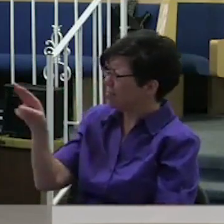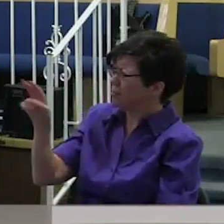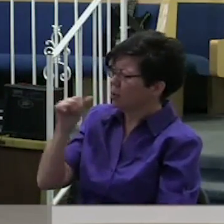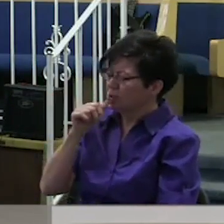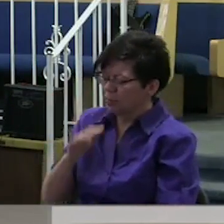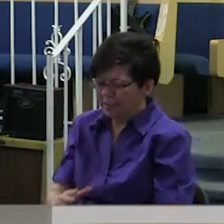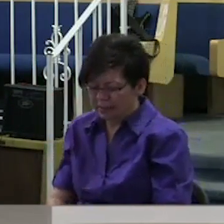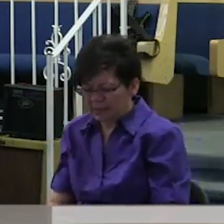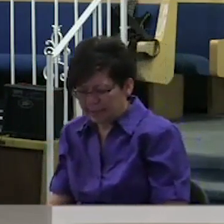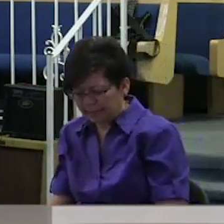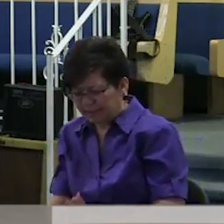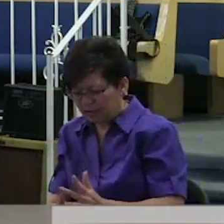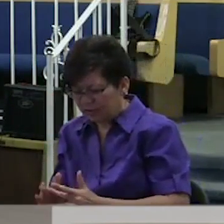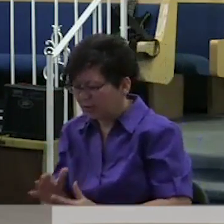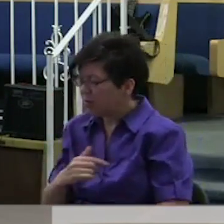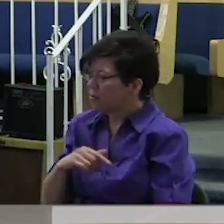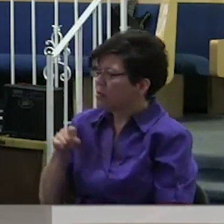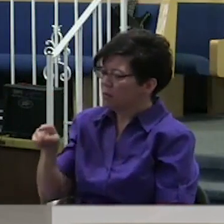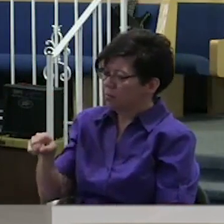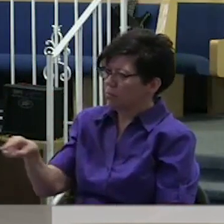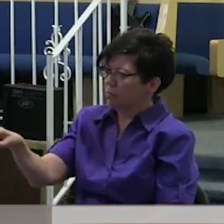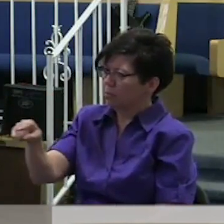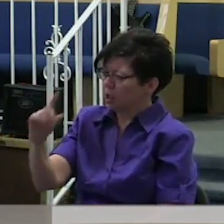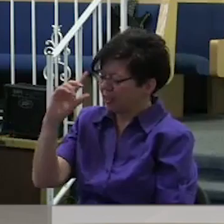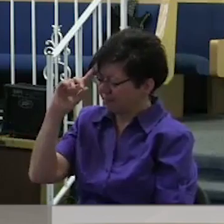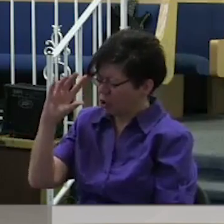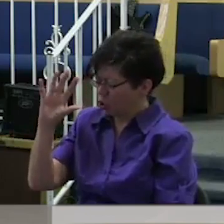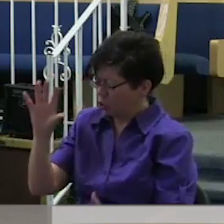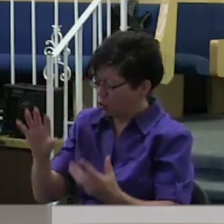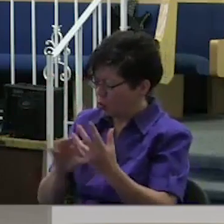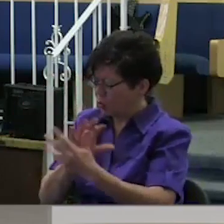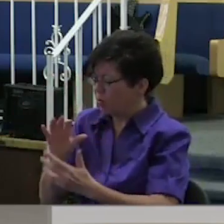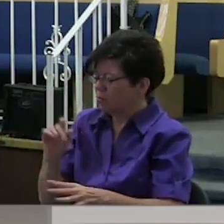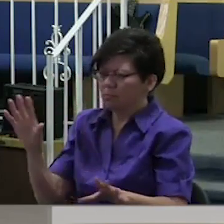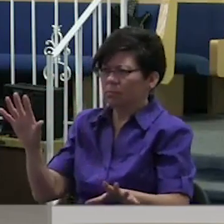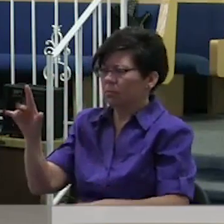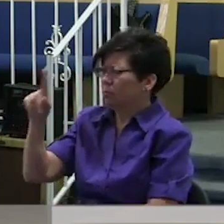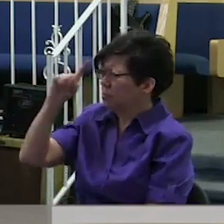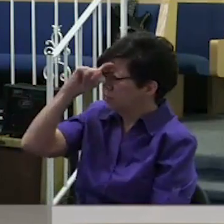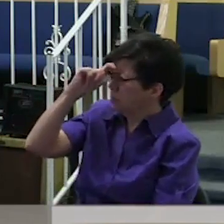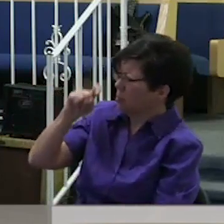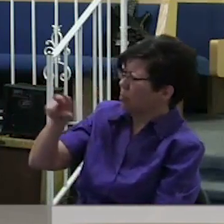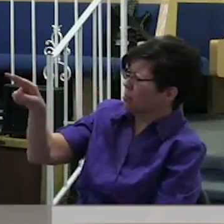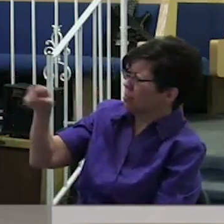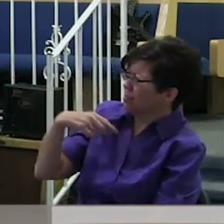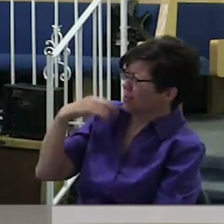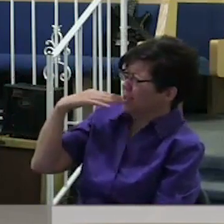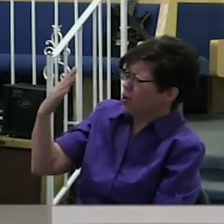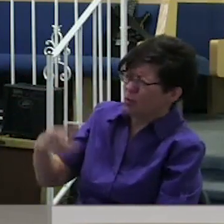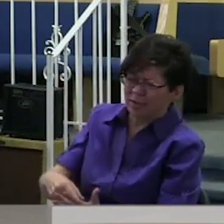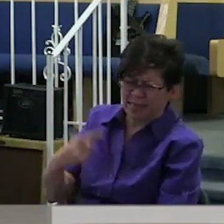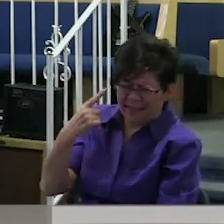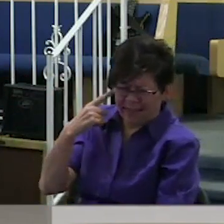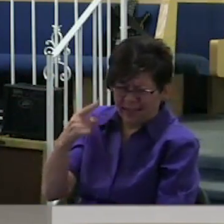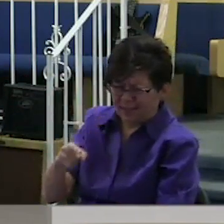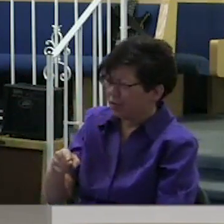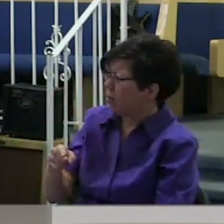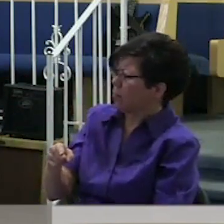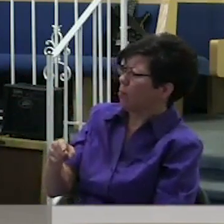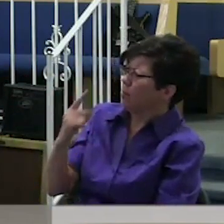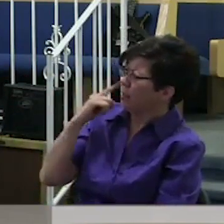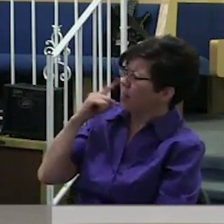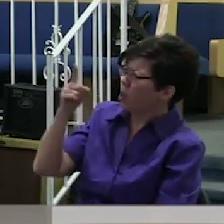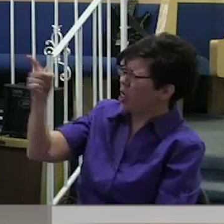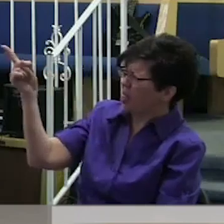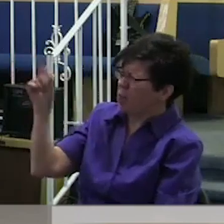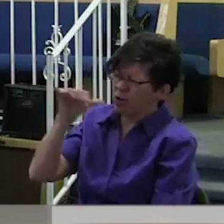of Jesus. They were confused. They were perplexed. They didn't know what to think. They thought they